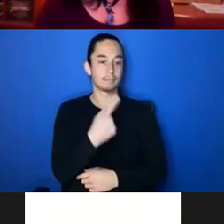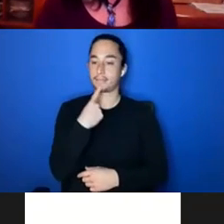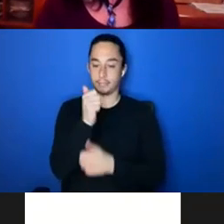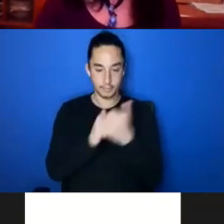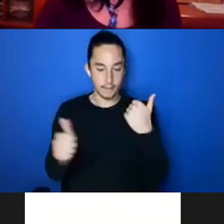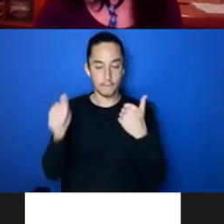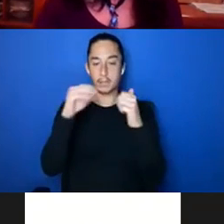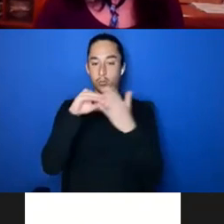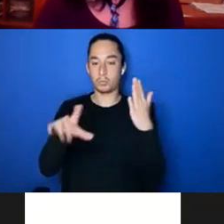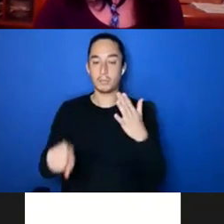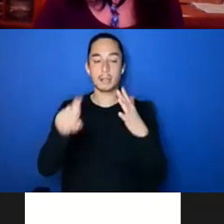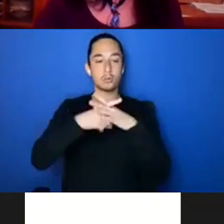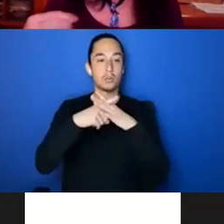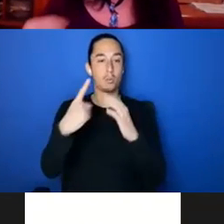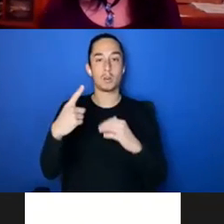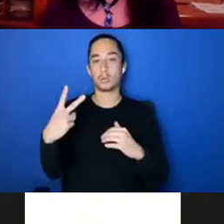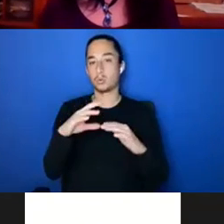has to start at a 1-2 level.